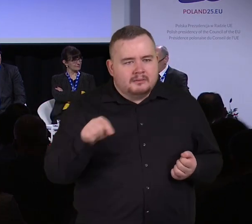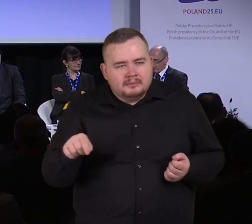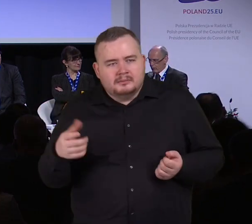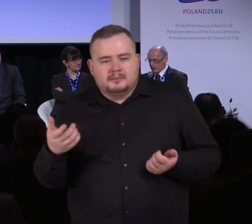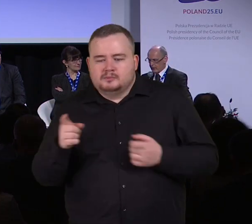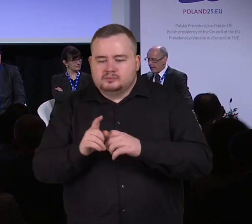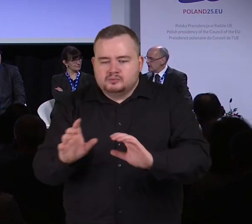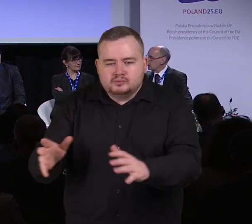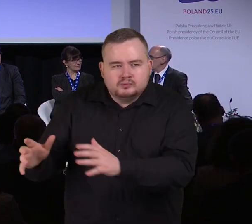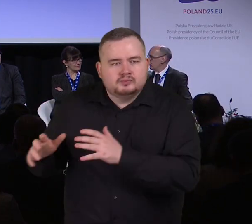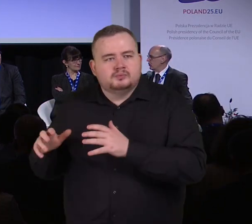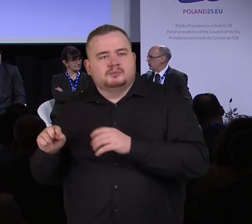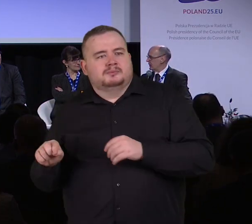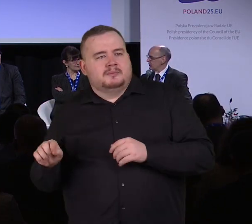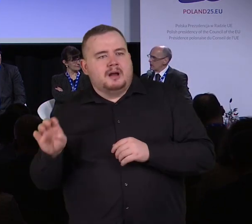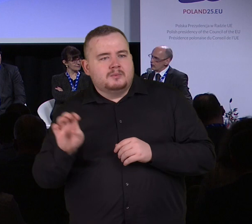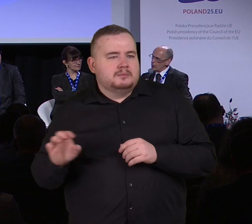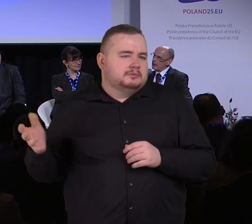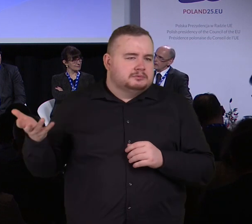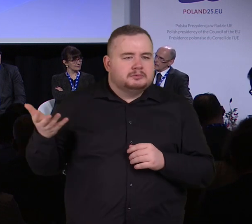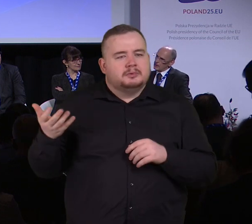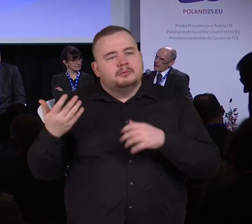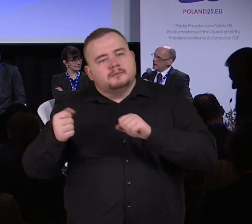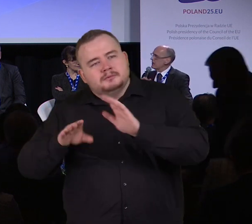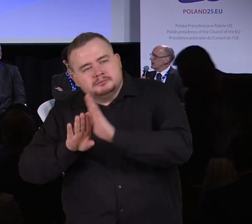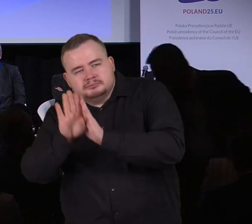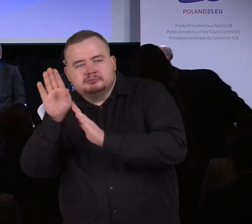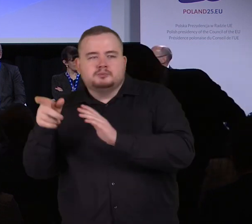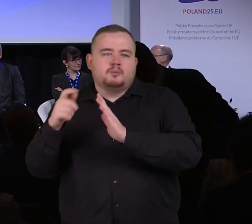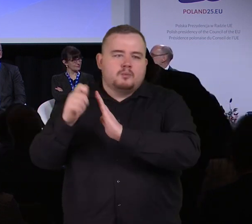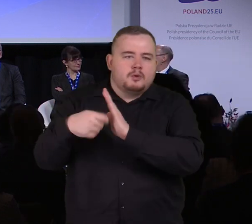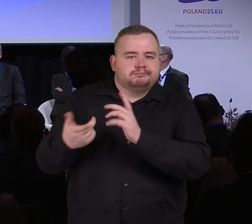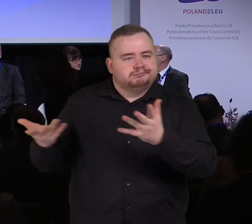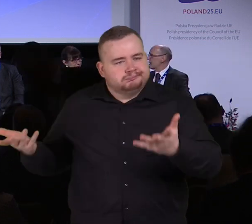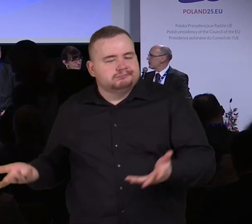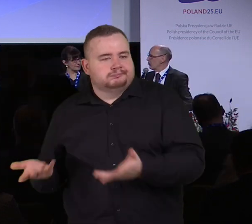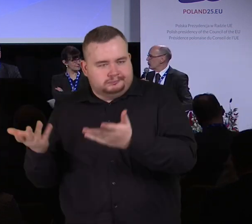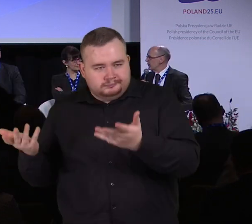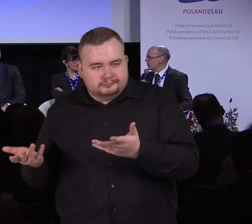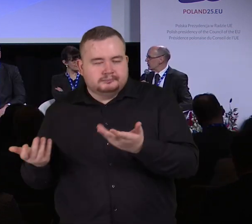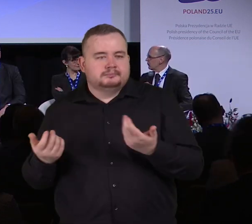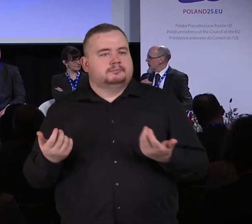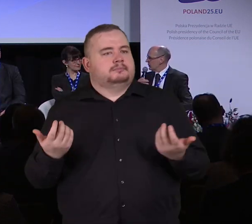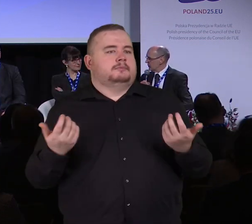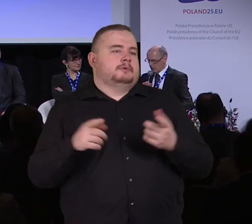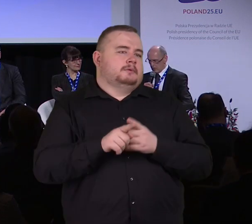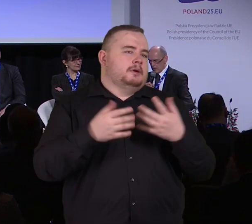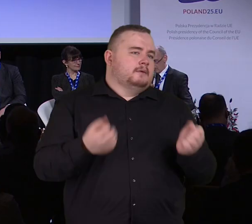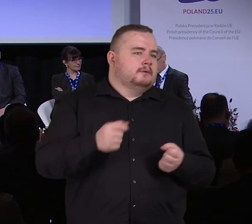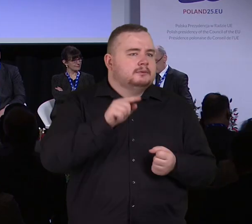responsible for the selection of projects. So we get customized projects from the regions for